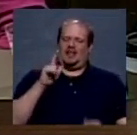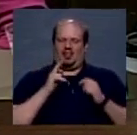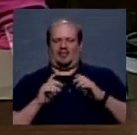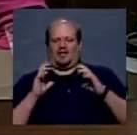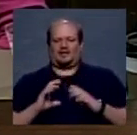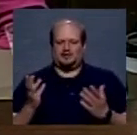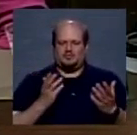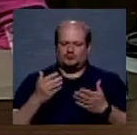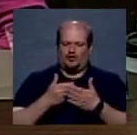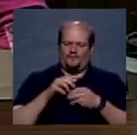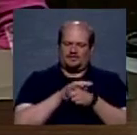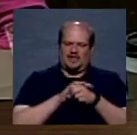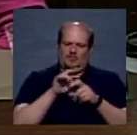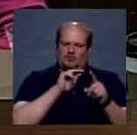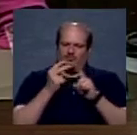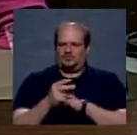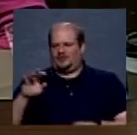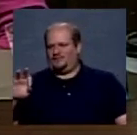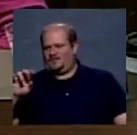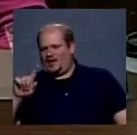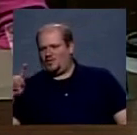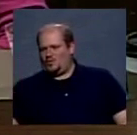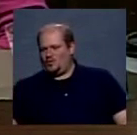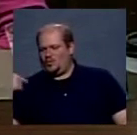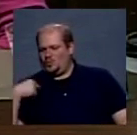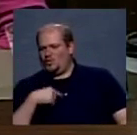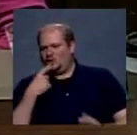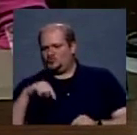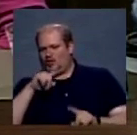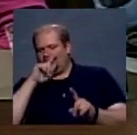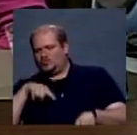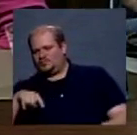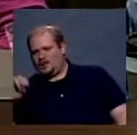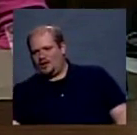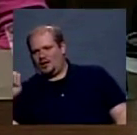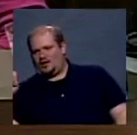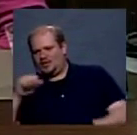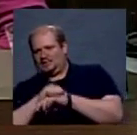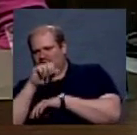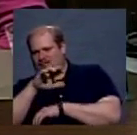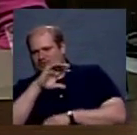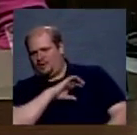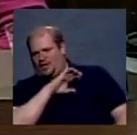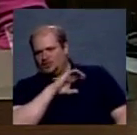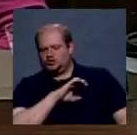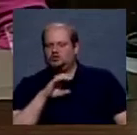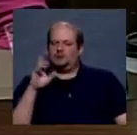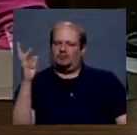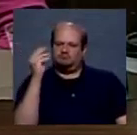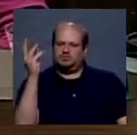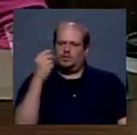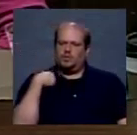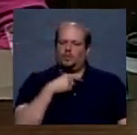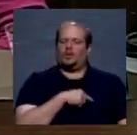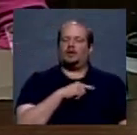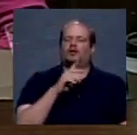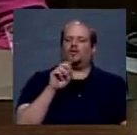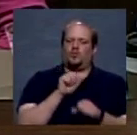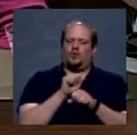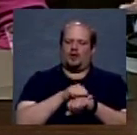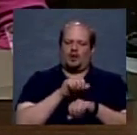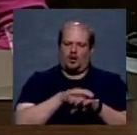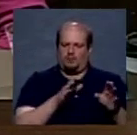service neighborhood perspective. 911 is we're trying to respond and dispatch. So we're working on a